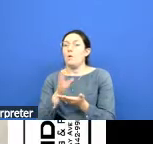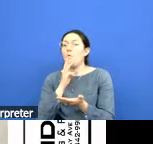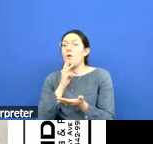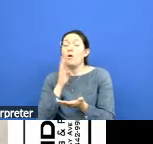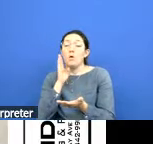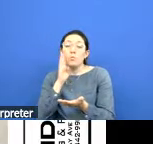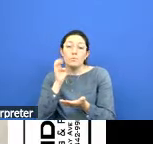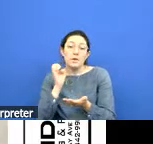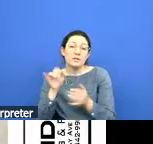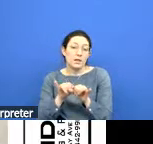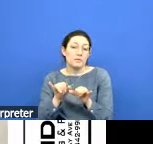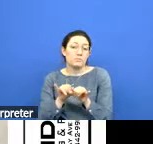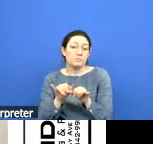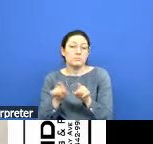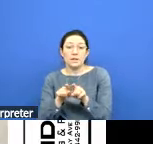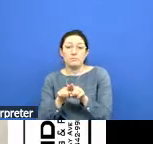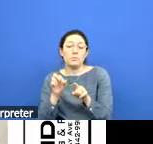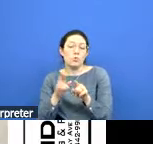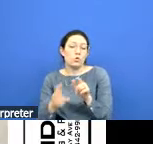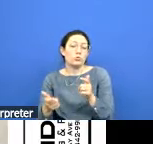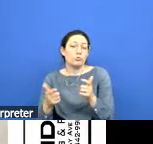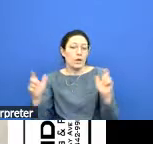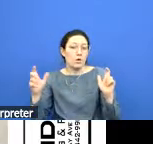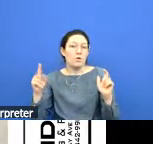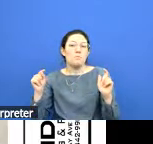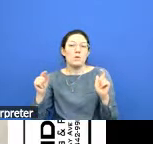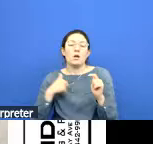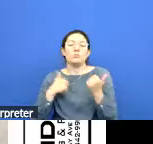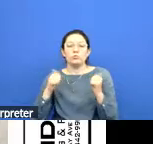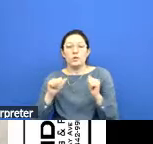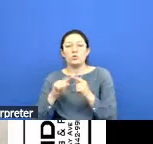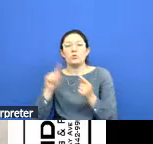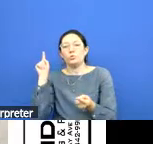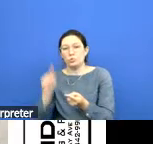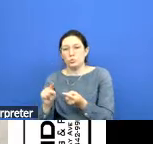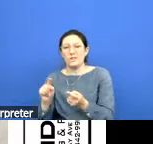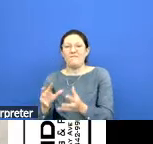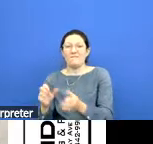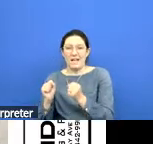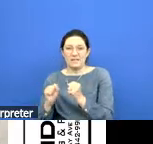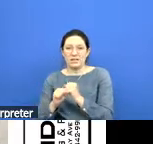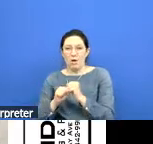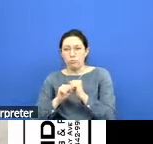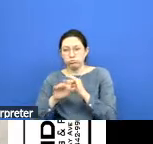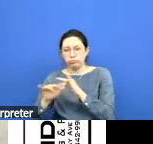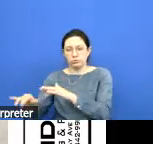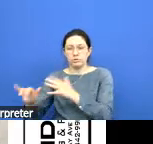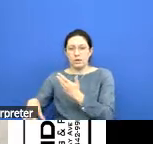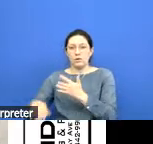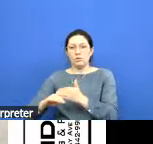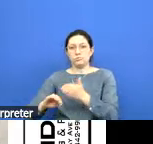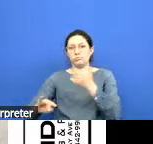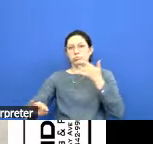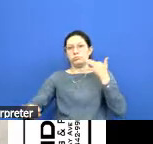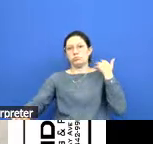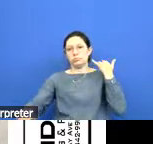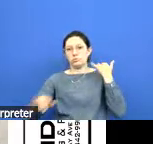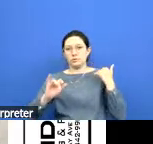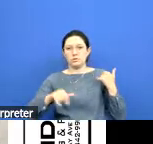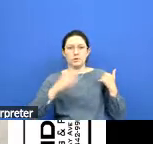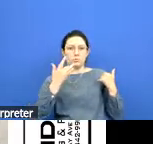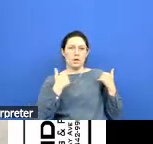greater, but I'm reducing the rate. I'm spreading it out over time. That's the purpose of a